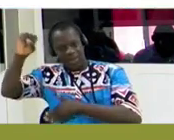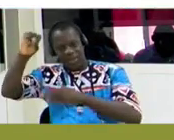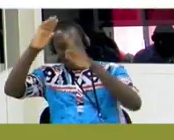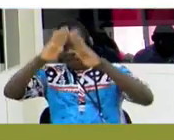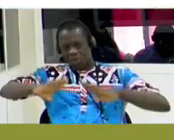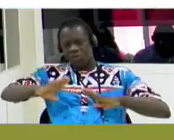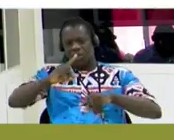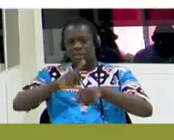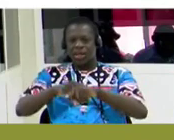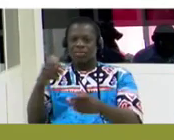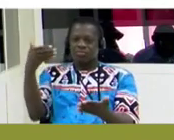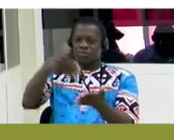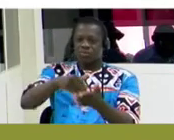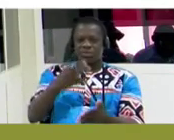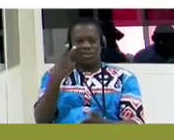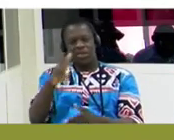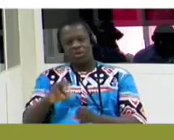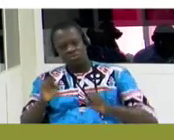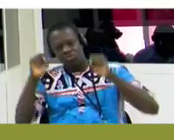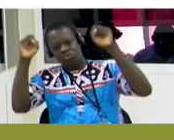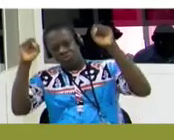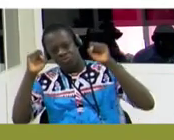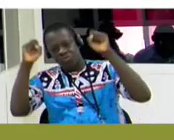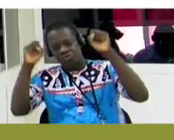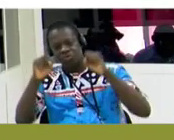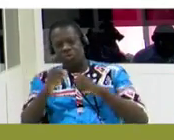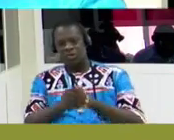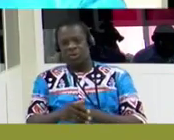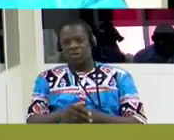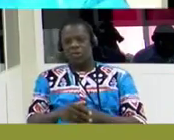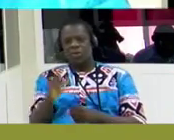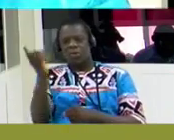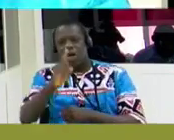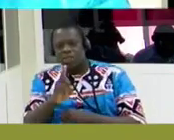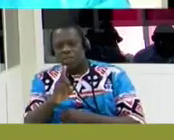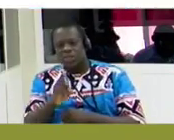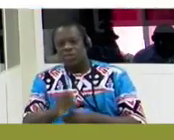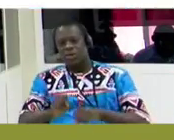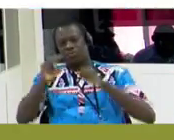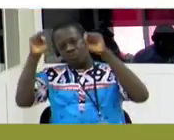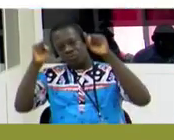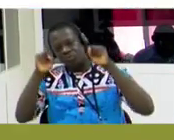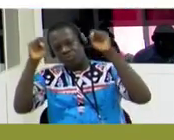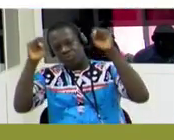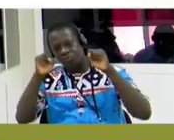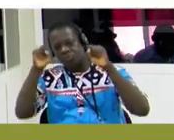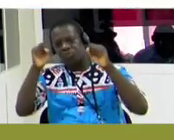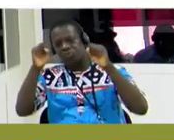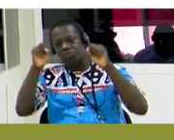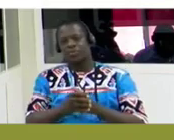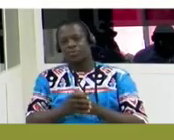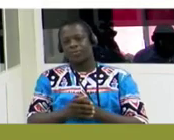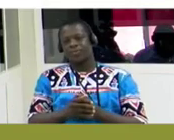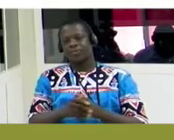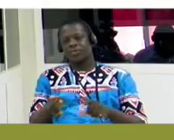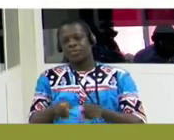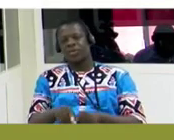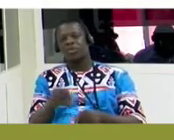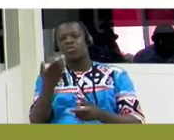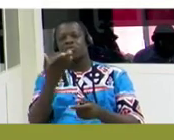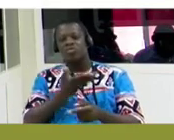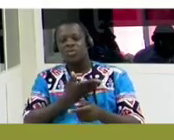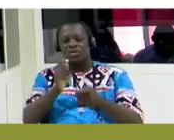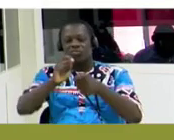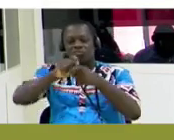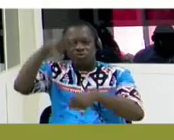I saw them, they were jubilating. They were what? Jubilating. Uh-huh. They were jubilating, drinking canned